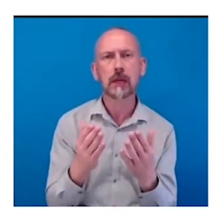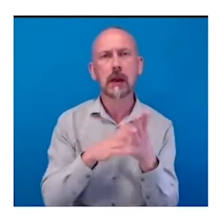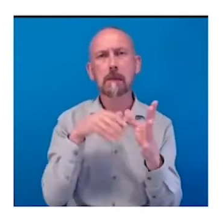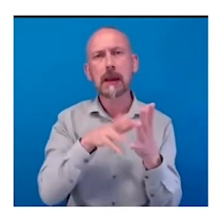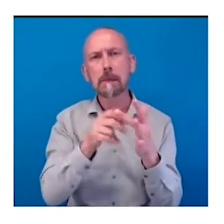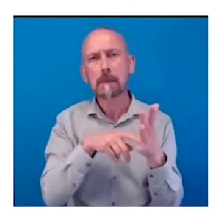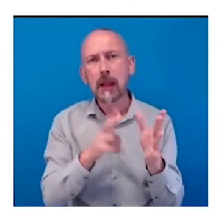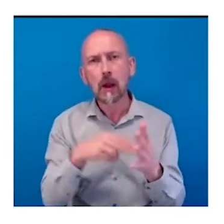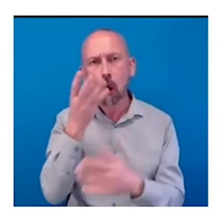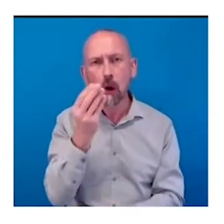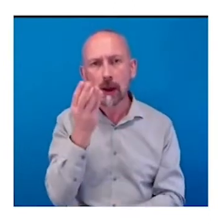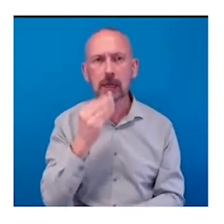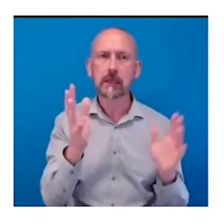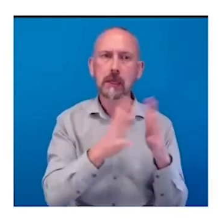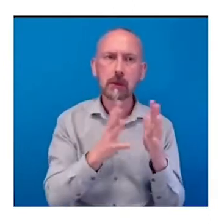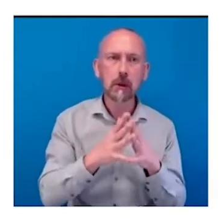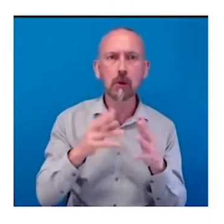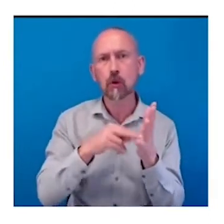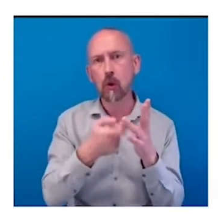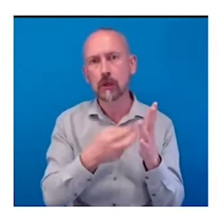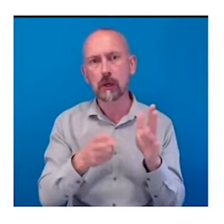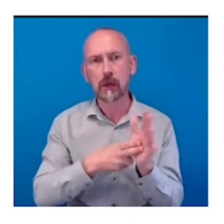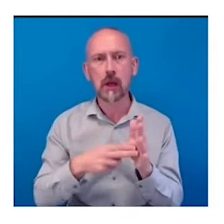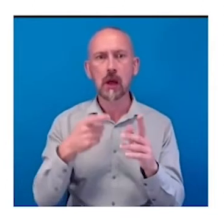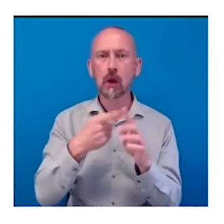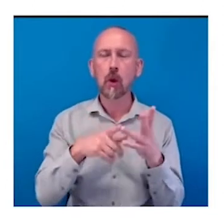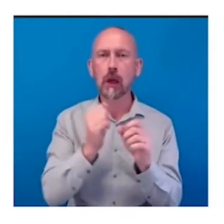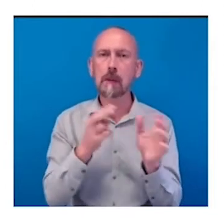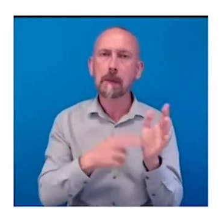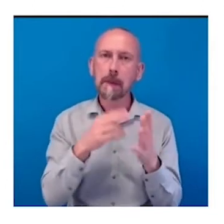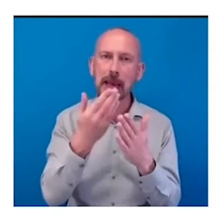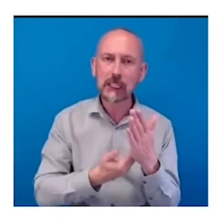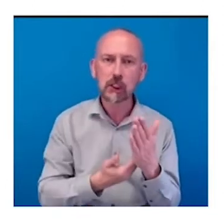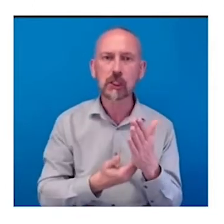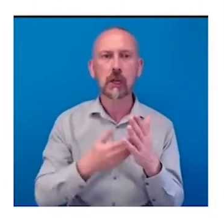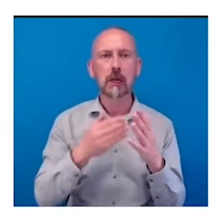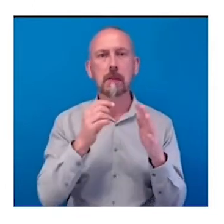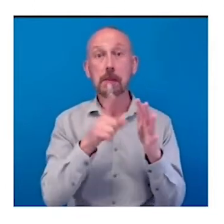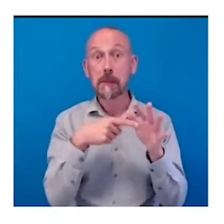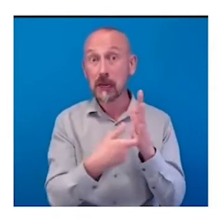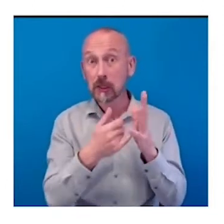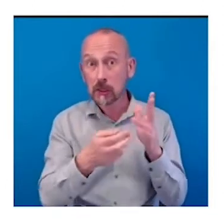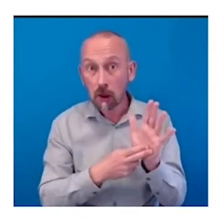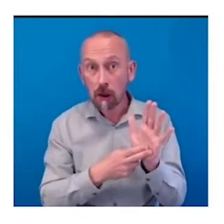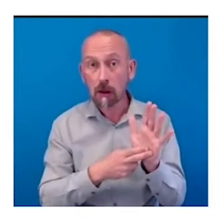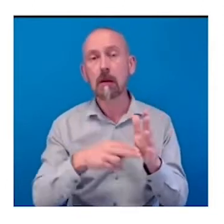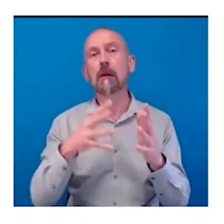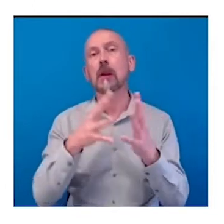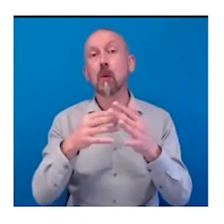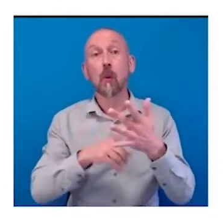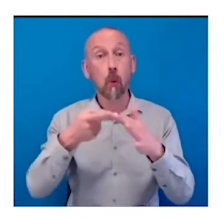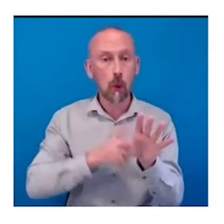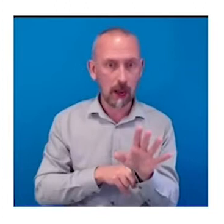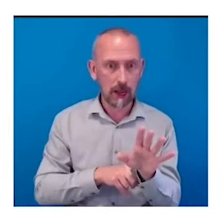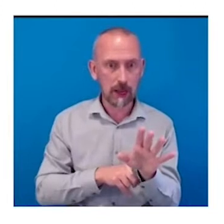W.W. Norton, Kogan Page, Pearson and Wiley. And the reason why I'm mentioning these is that these companies all